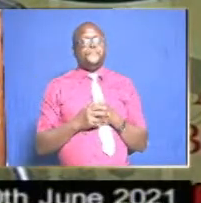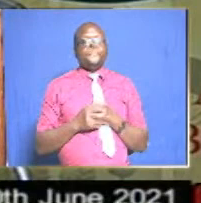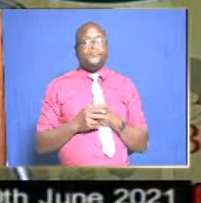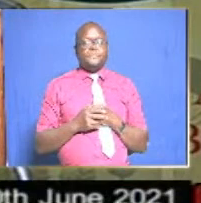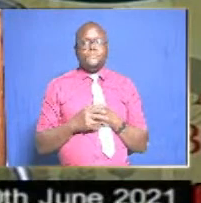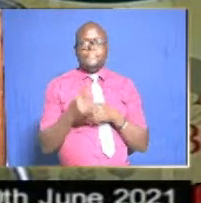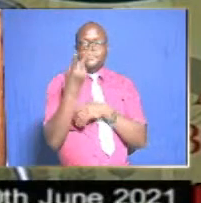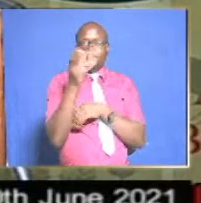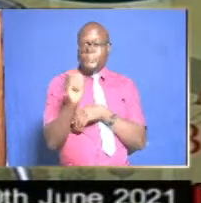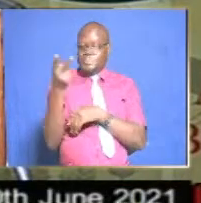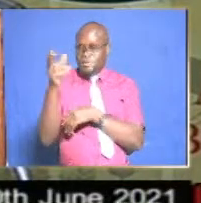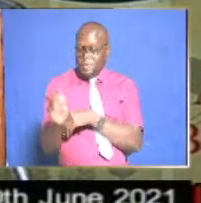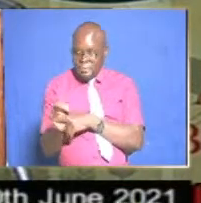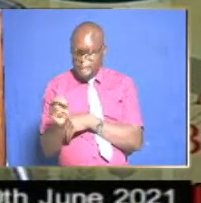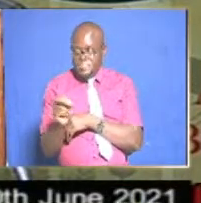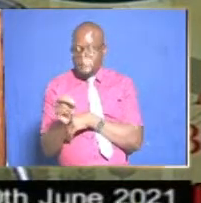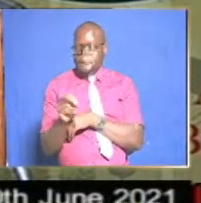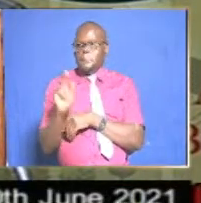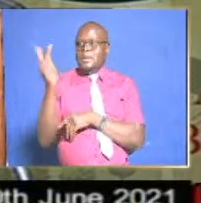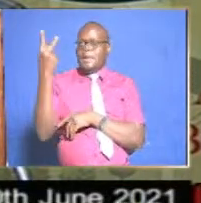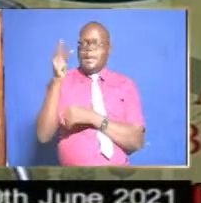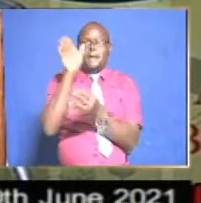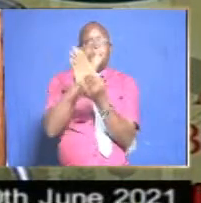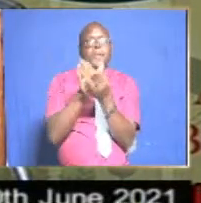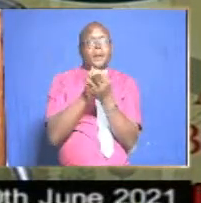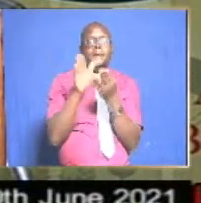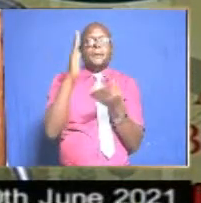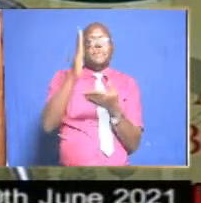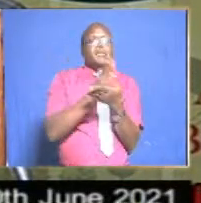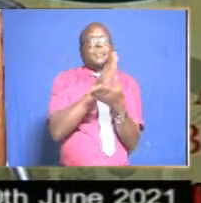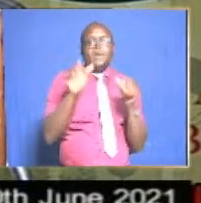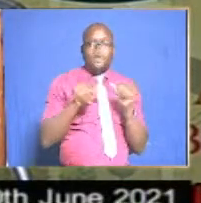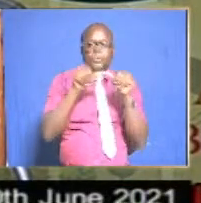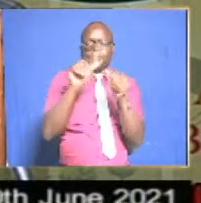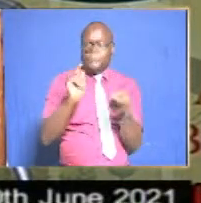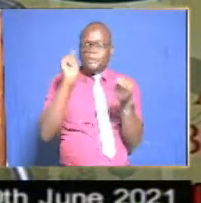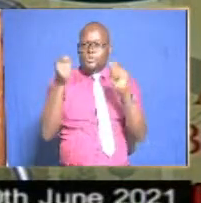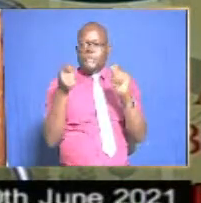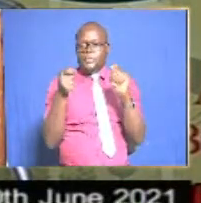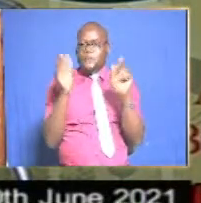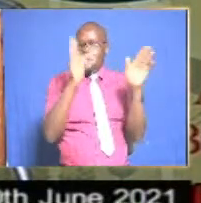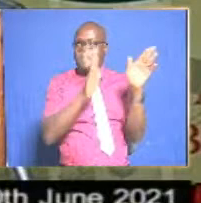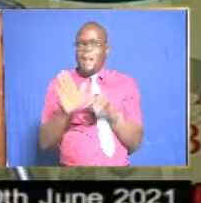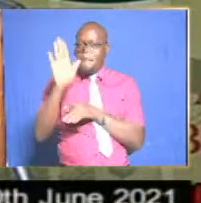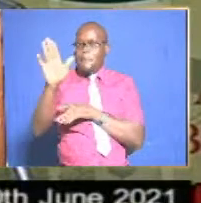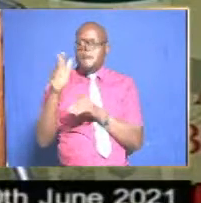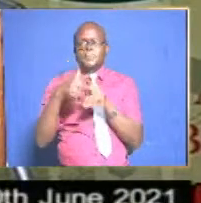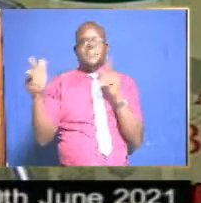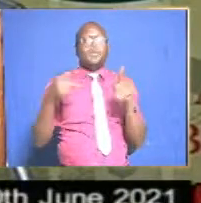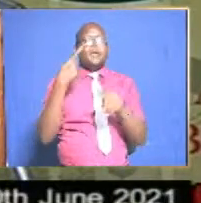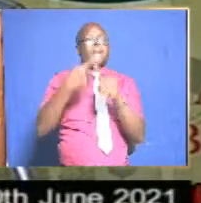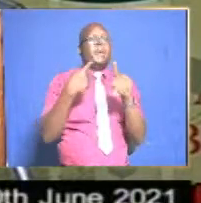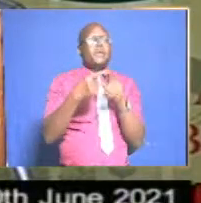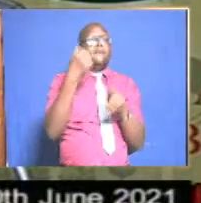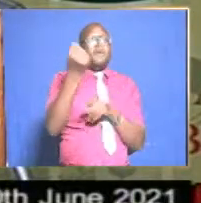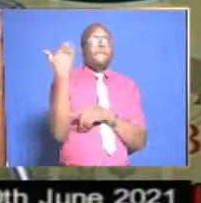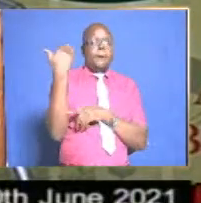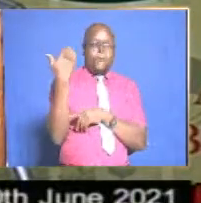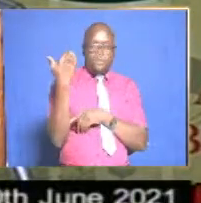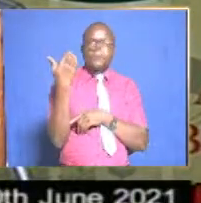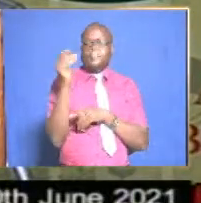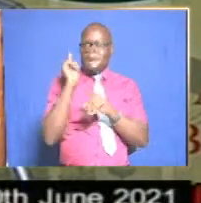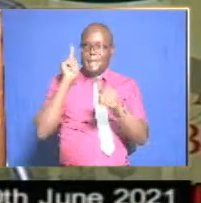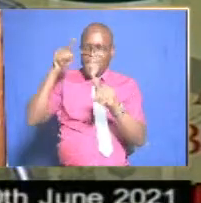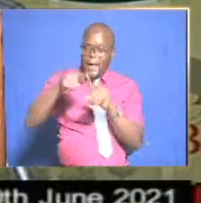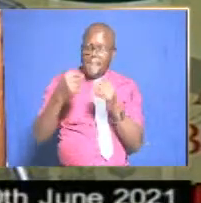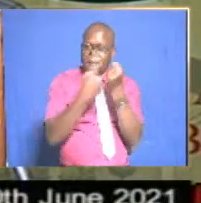in 2020, the Kenyan banking sector continued on its transformation journey that commenced 5 years ago, where the key pillar of